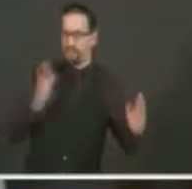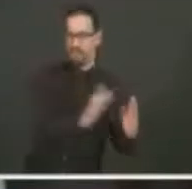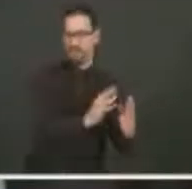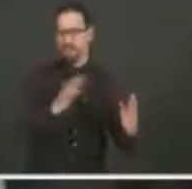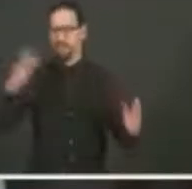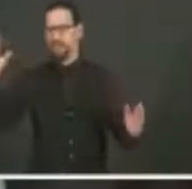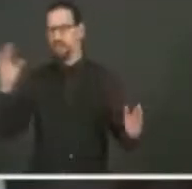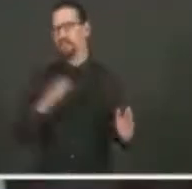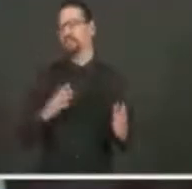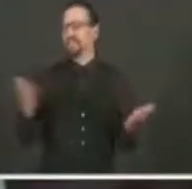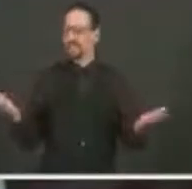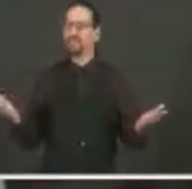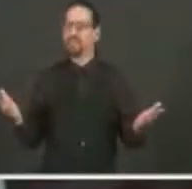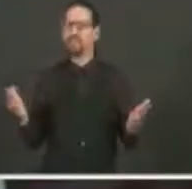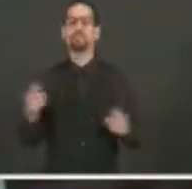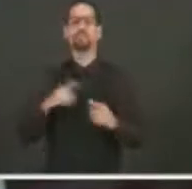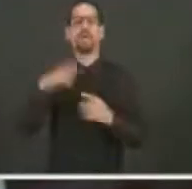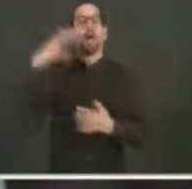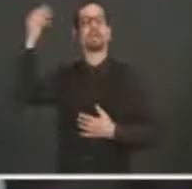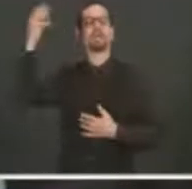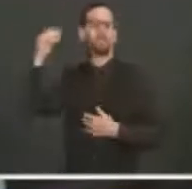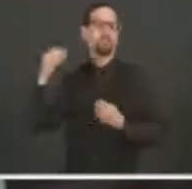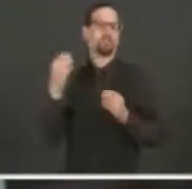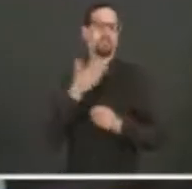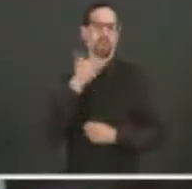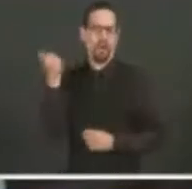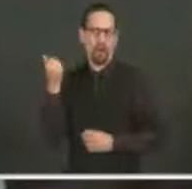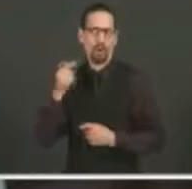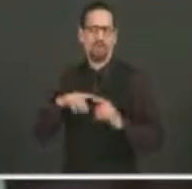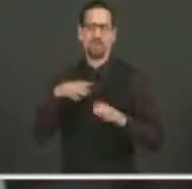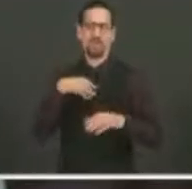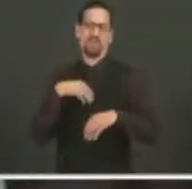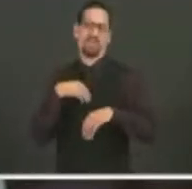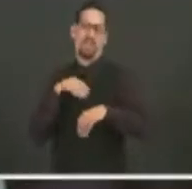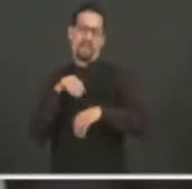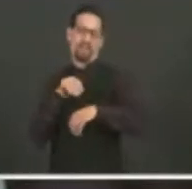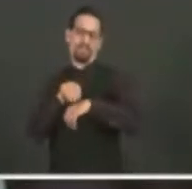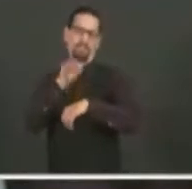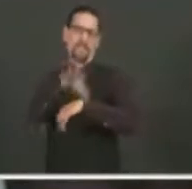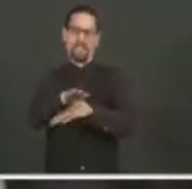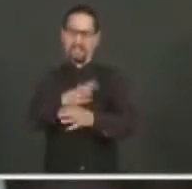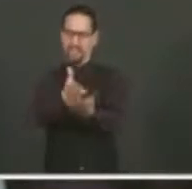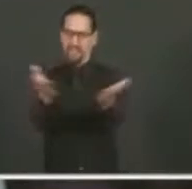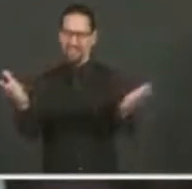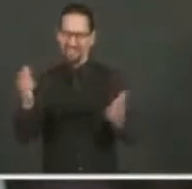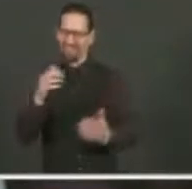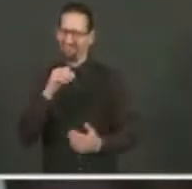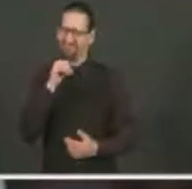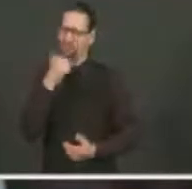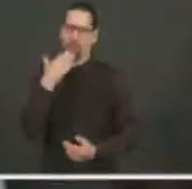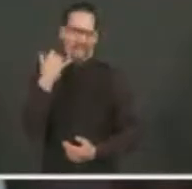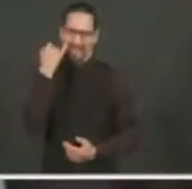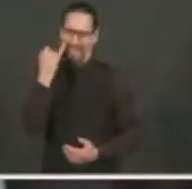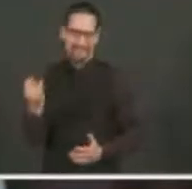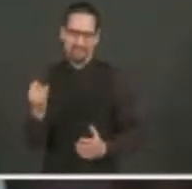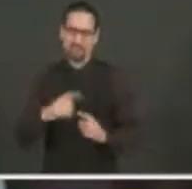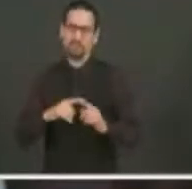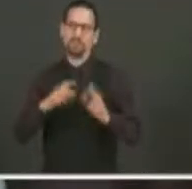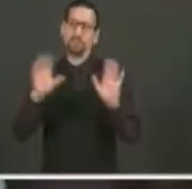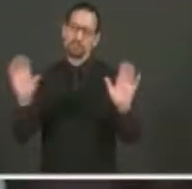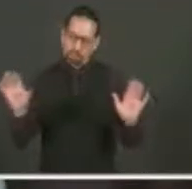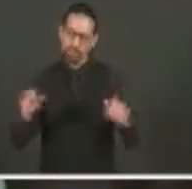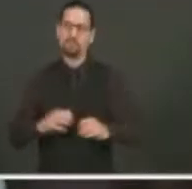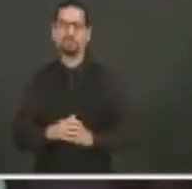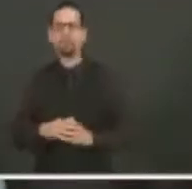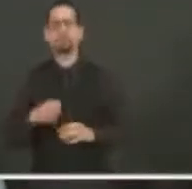people outside. But we don't think that's a good idea. We don't think that's safe. But we do know if you're outside, it's